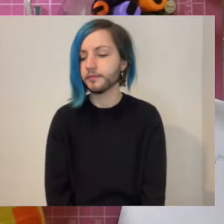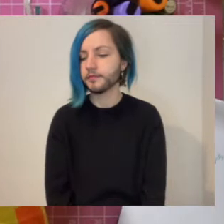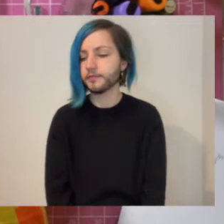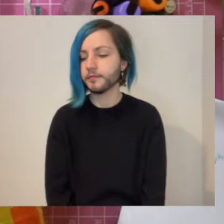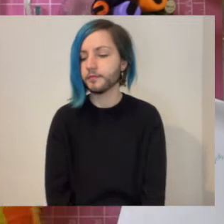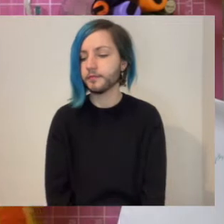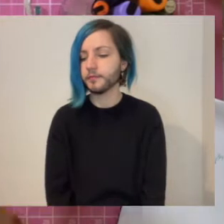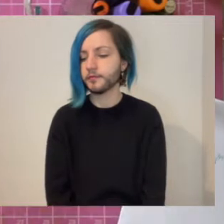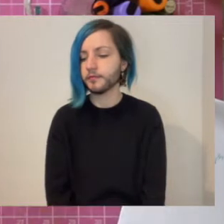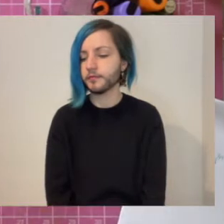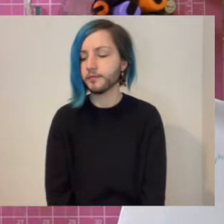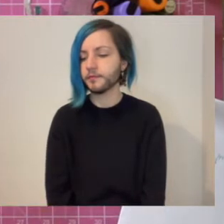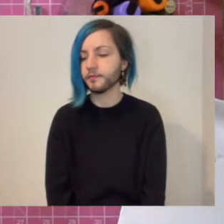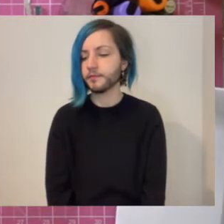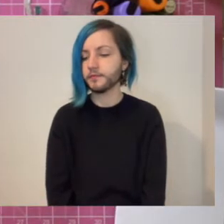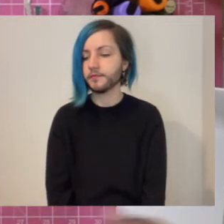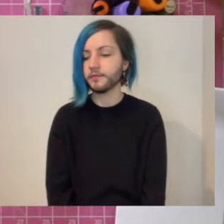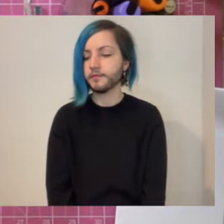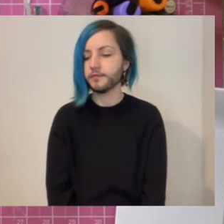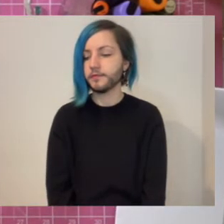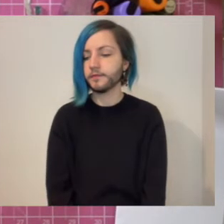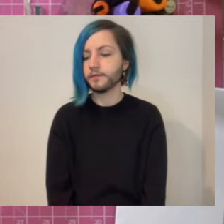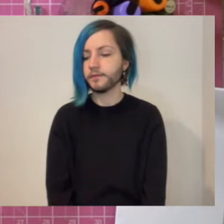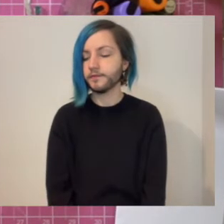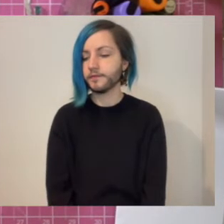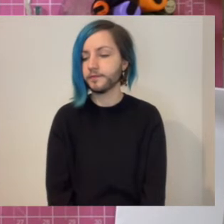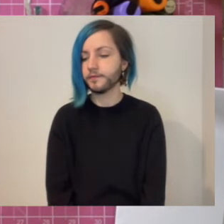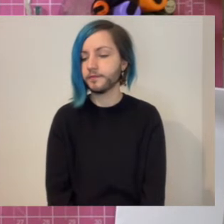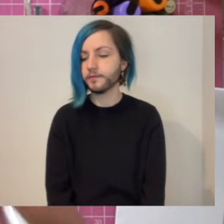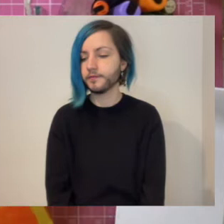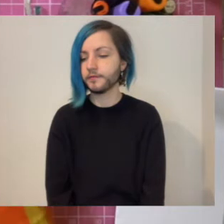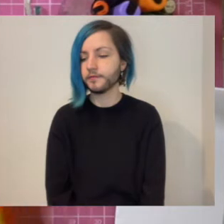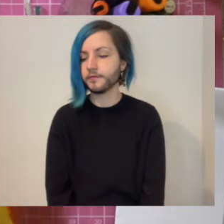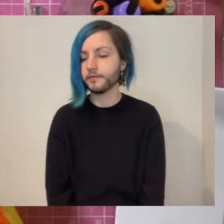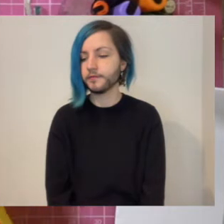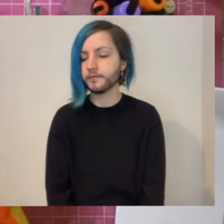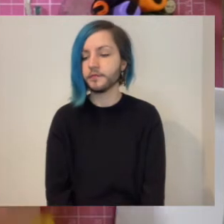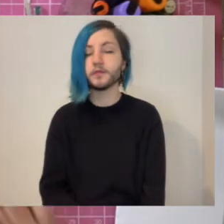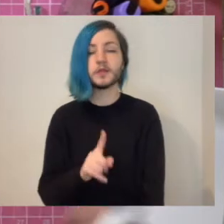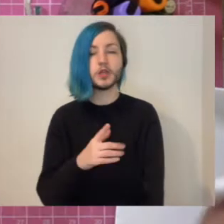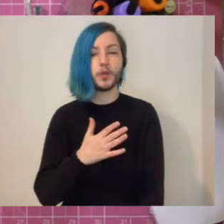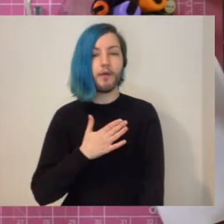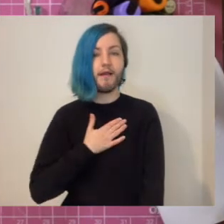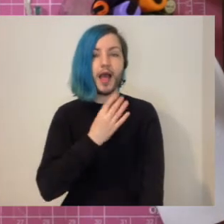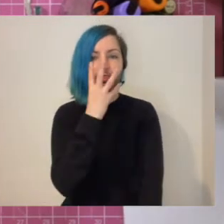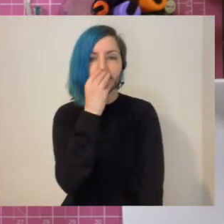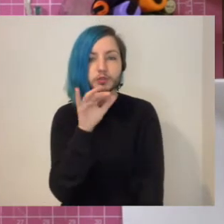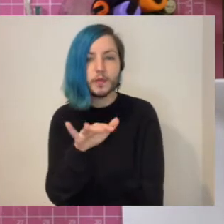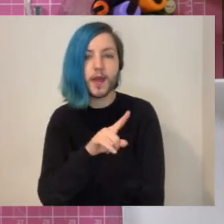Now what I'm going to do is take... So the idea of having this tissue on this